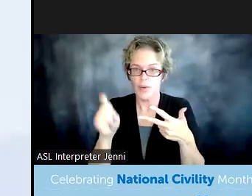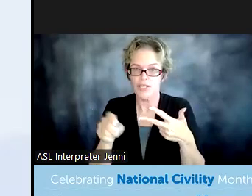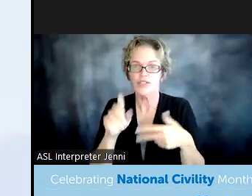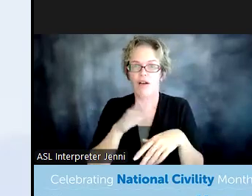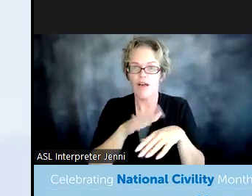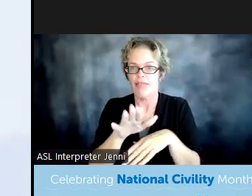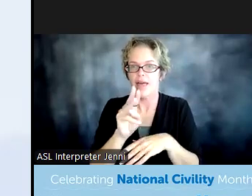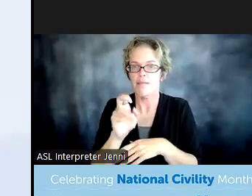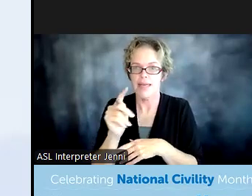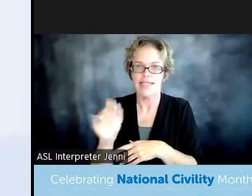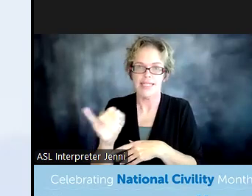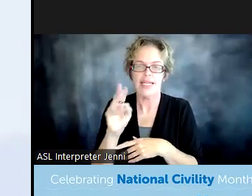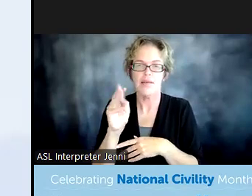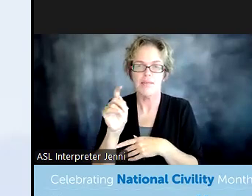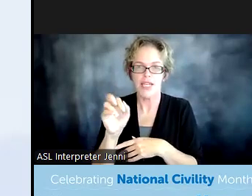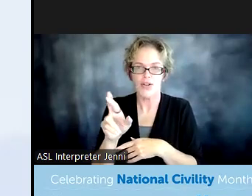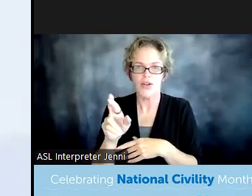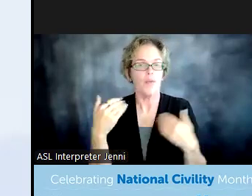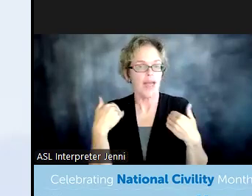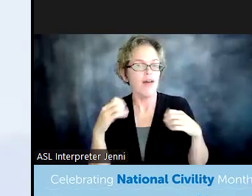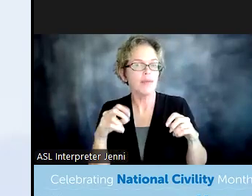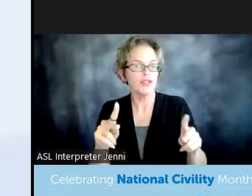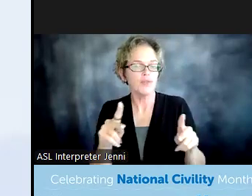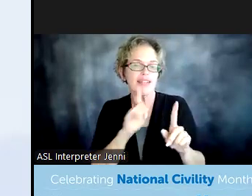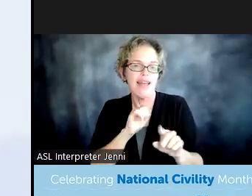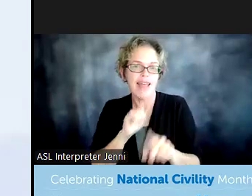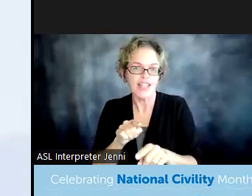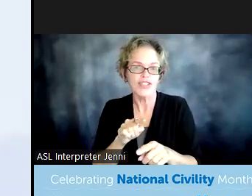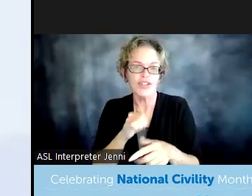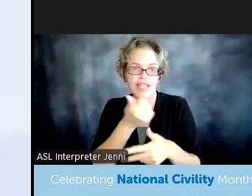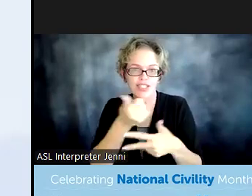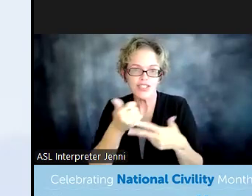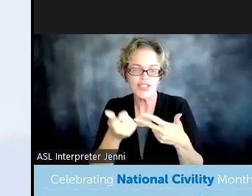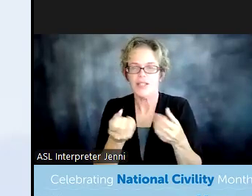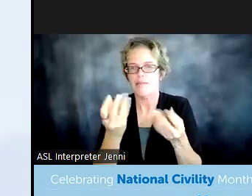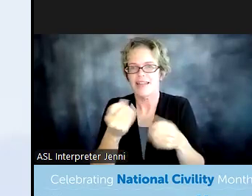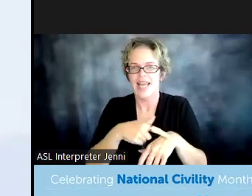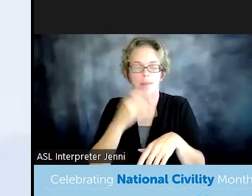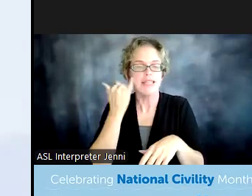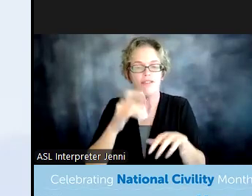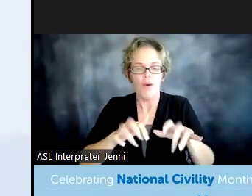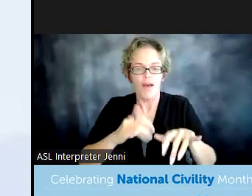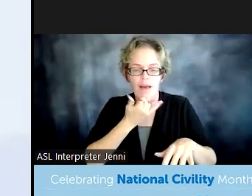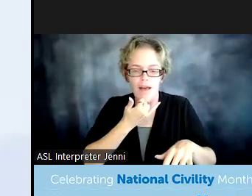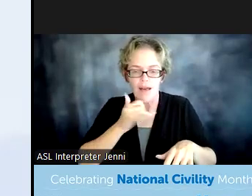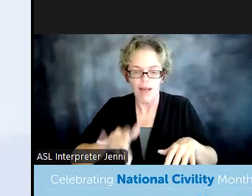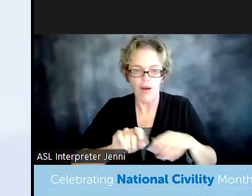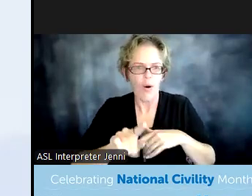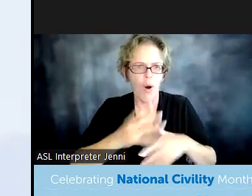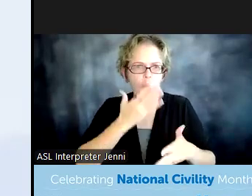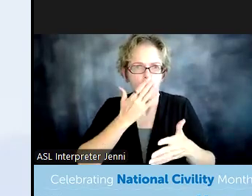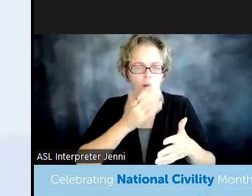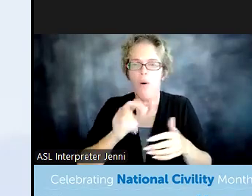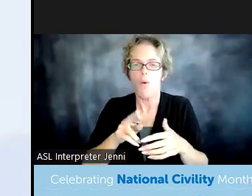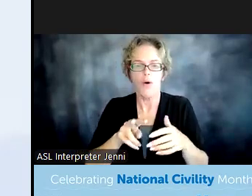and there is the opportunity to answer each question multiple times. So if you started typing, accidentally hit enter, or you backed out of the page